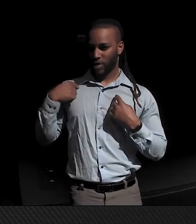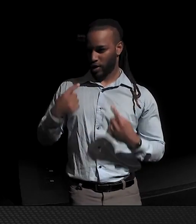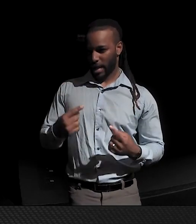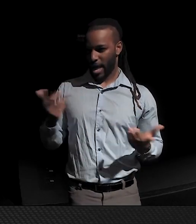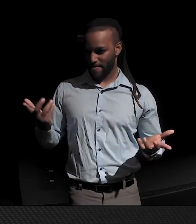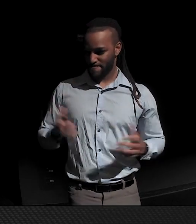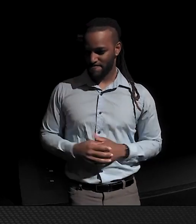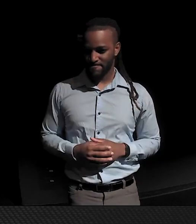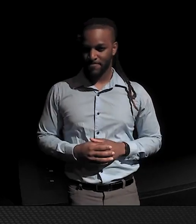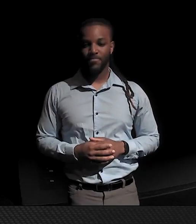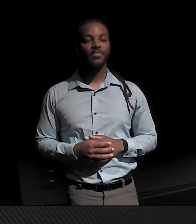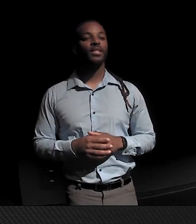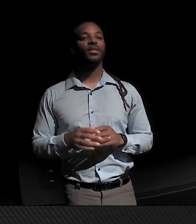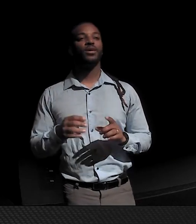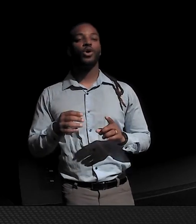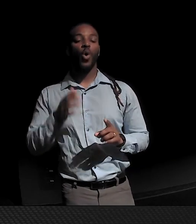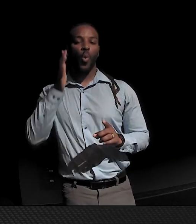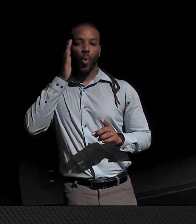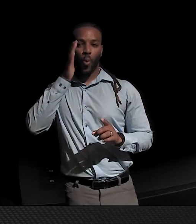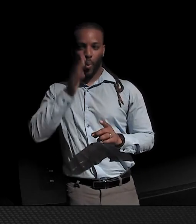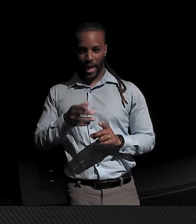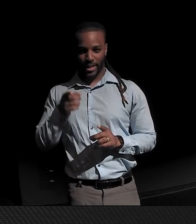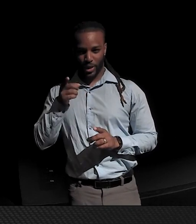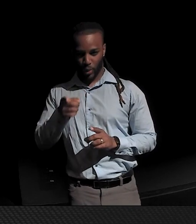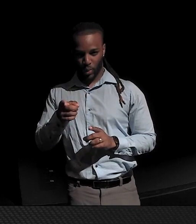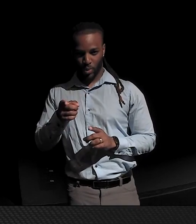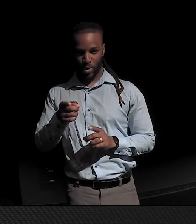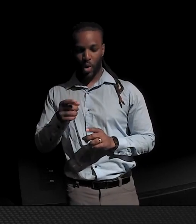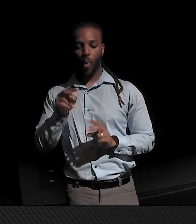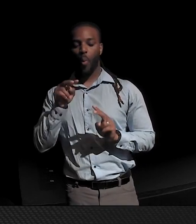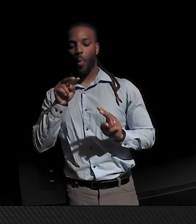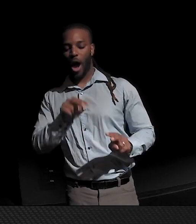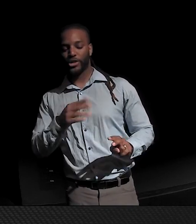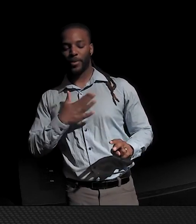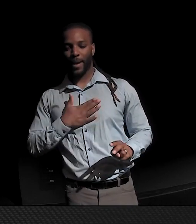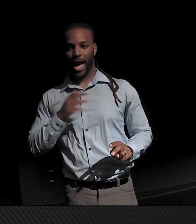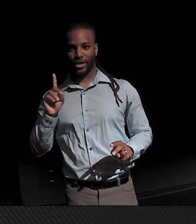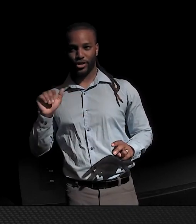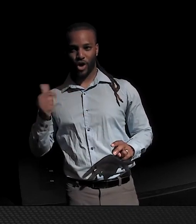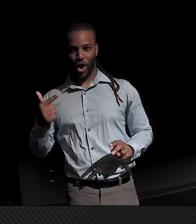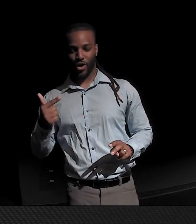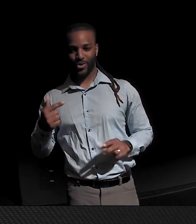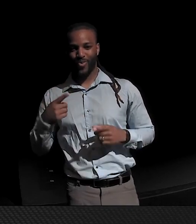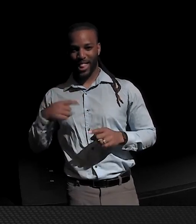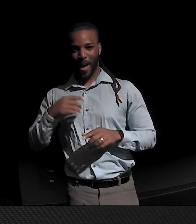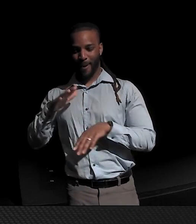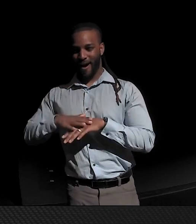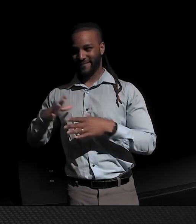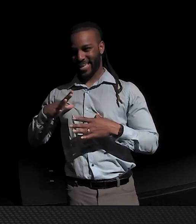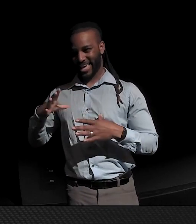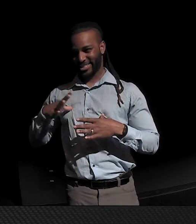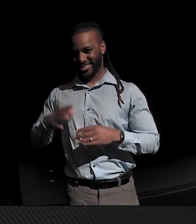loaded question of all time is, will you watch my dog while I'm on vacation?